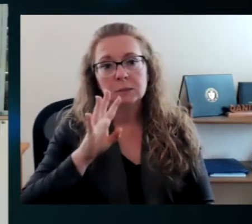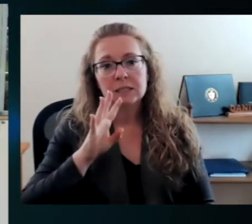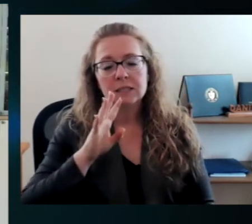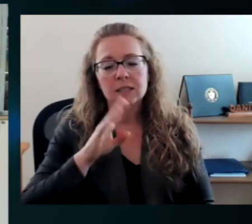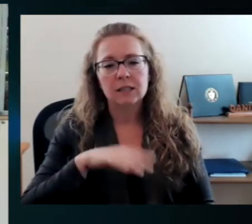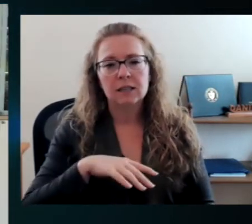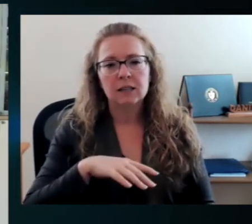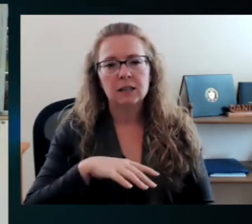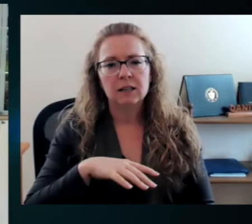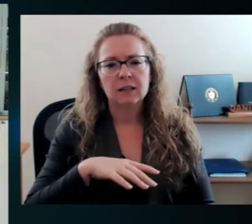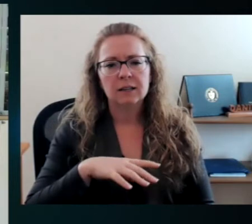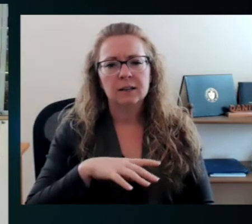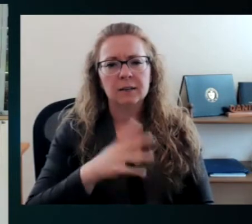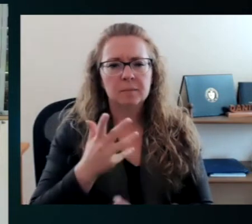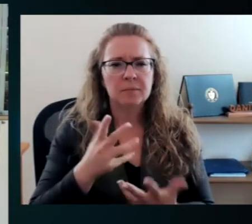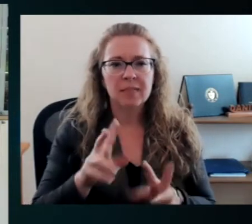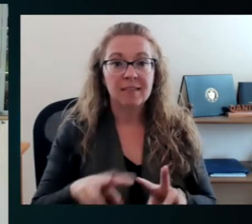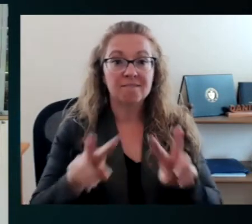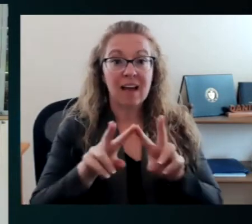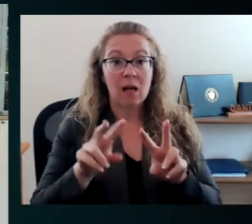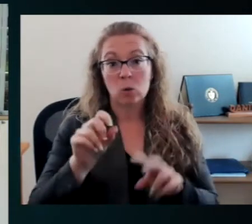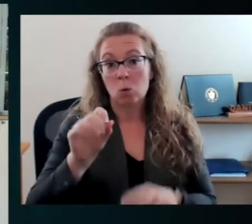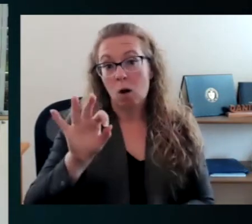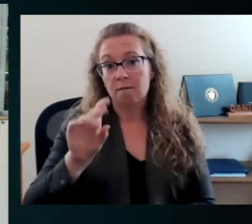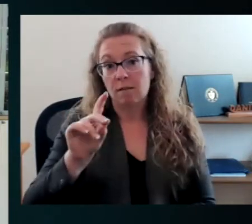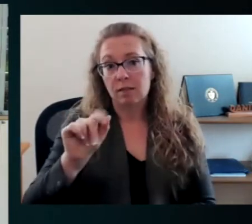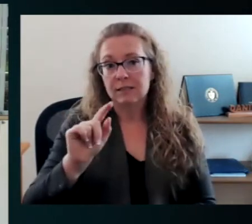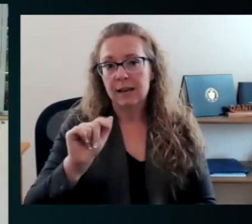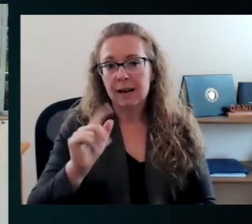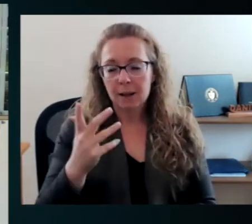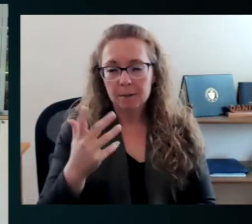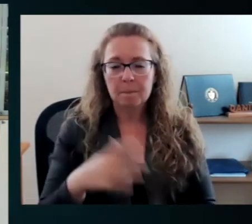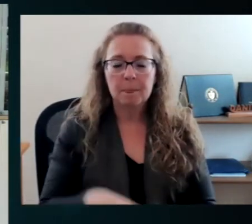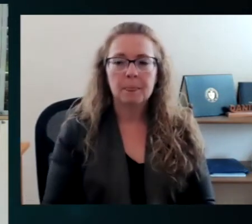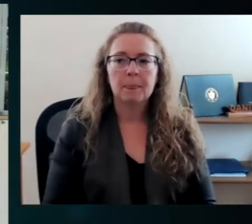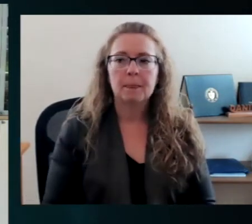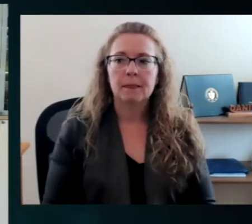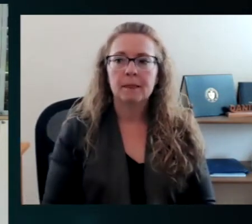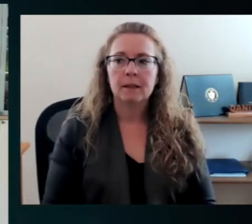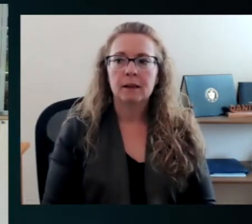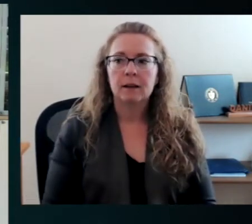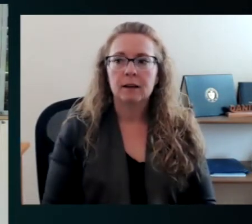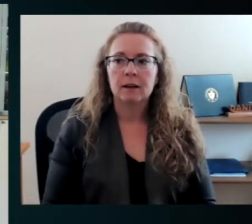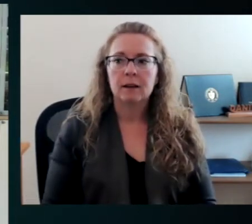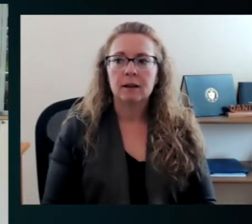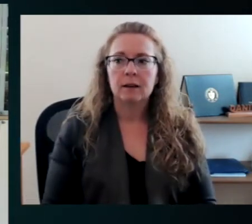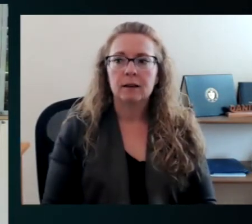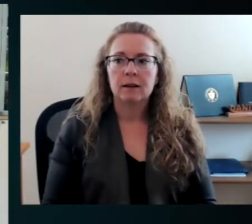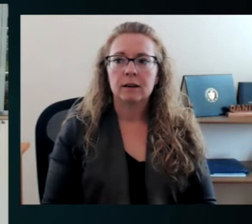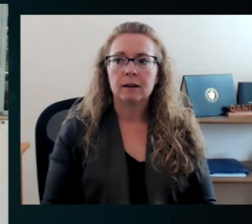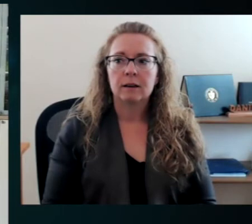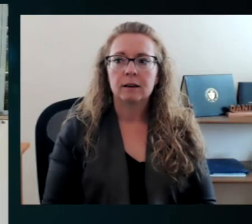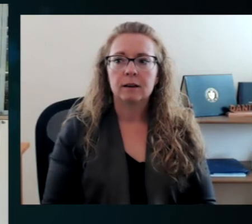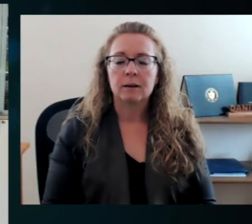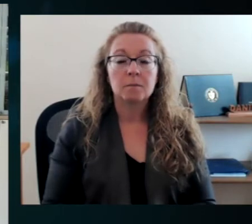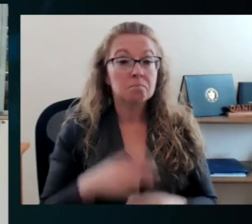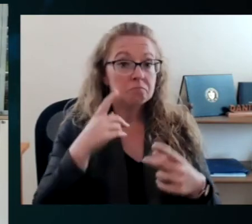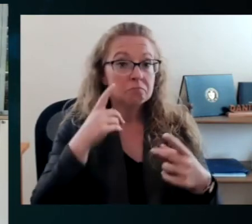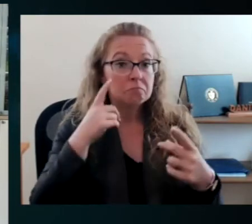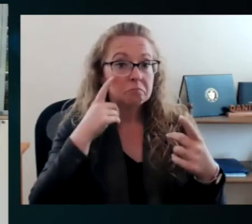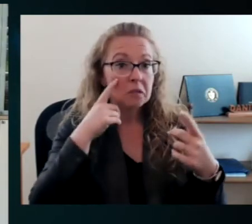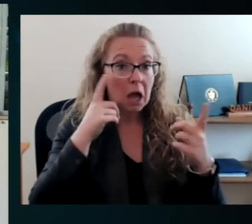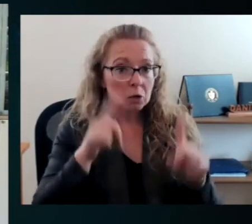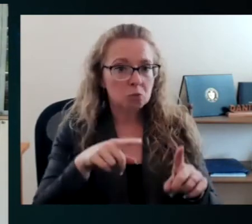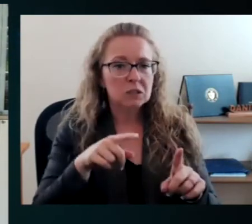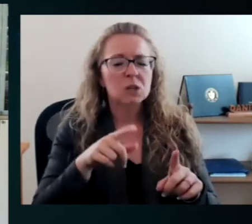value of having the data, and I agree. So, about it's who people believe they are, what matters,